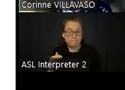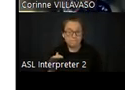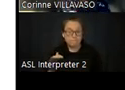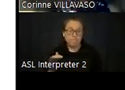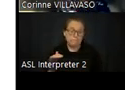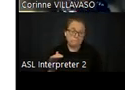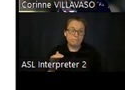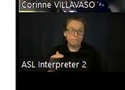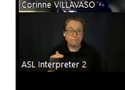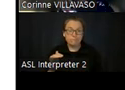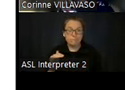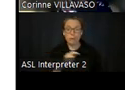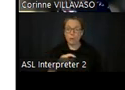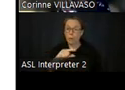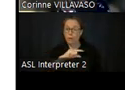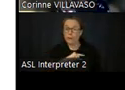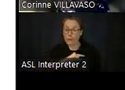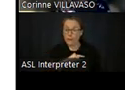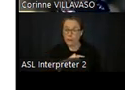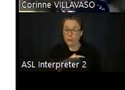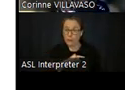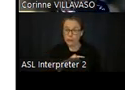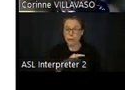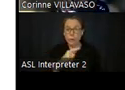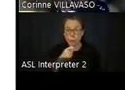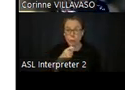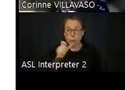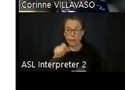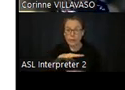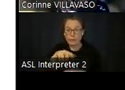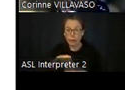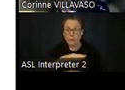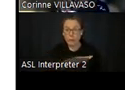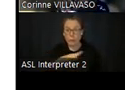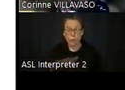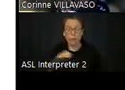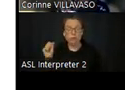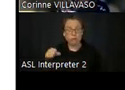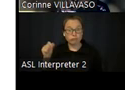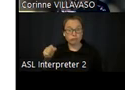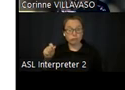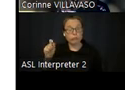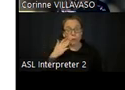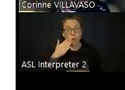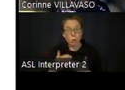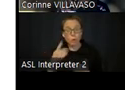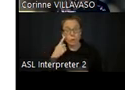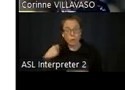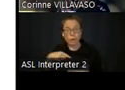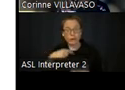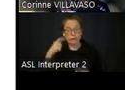different qualifications of board members should definitely be something to consider. I would definitely forward